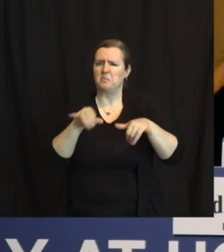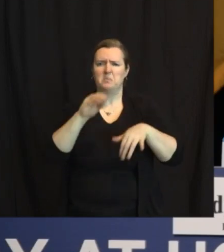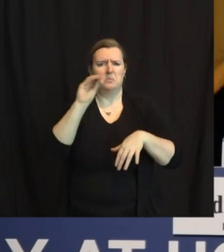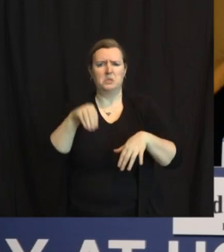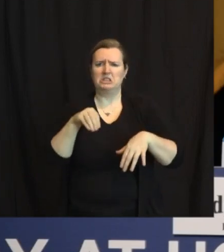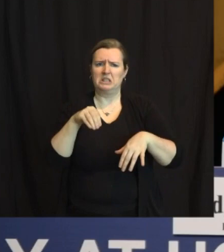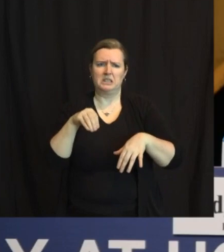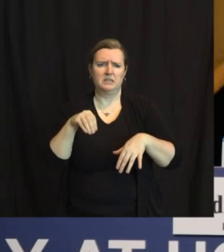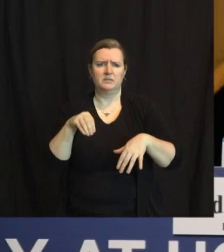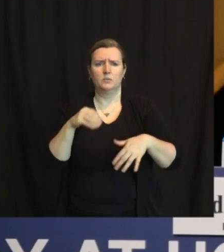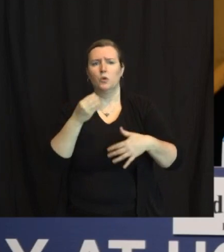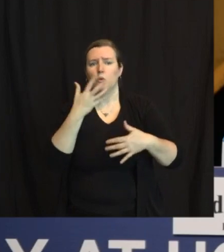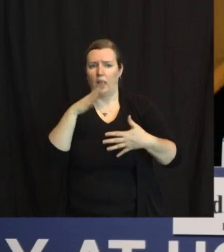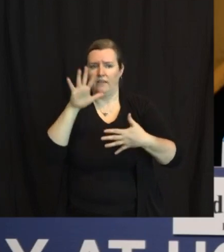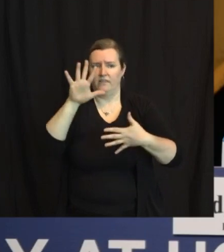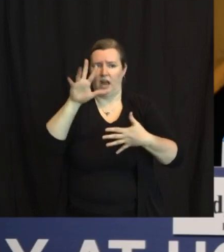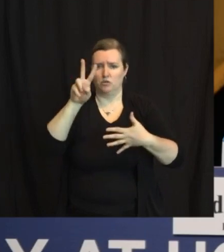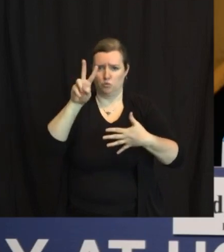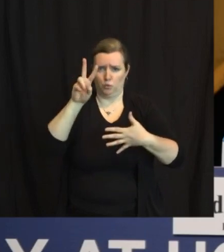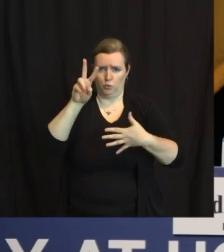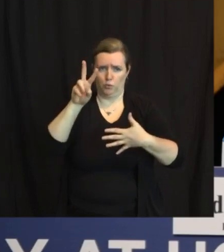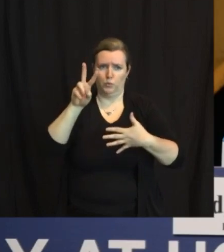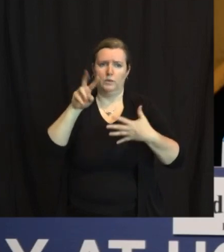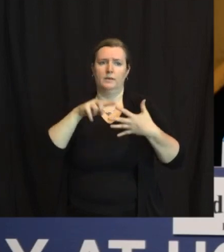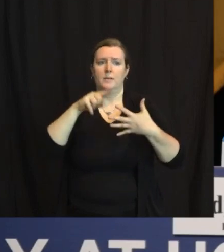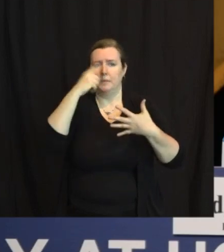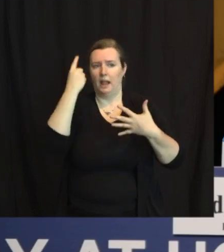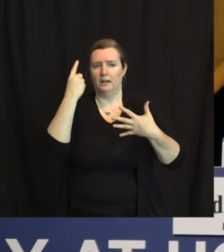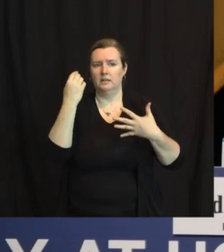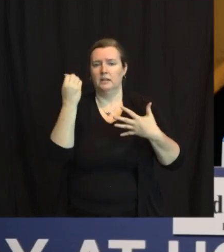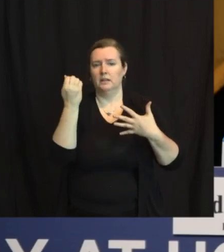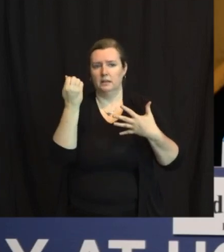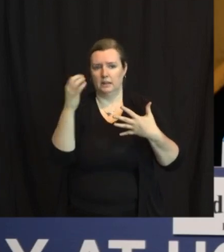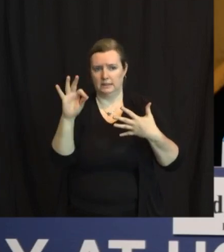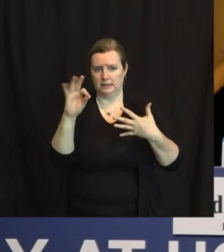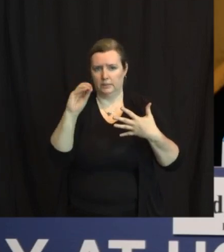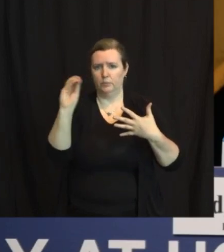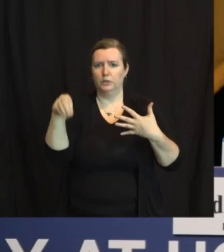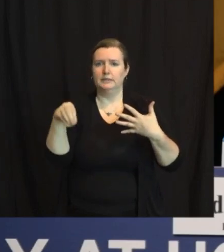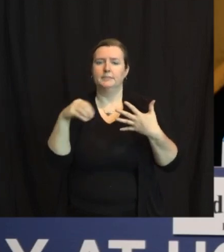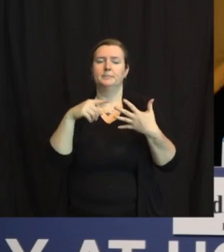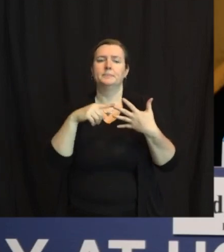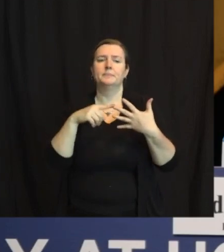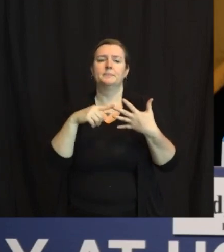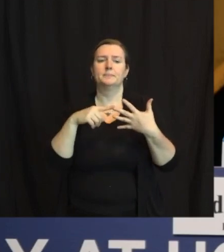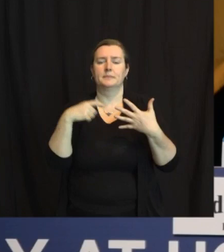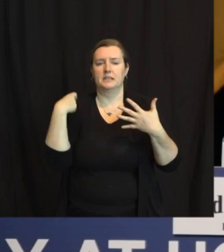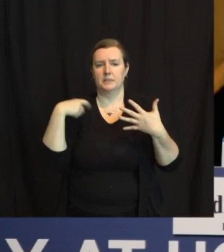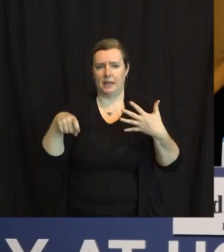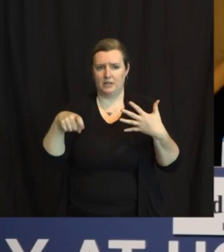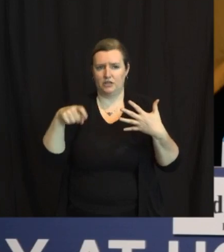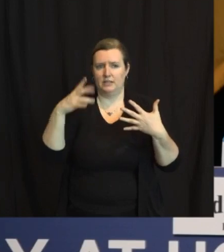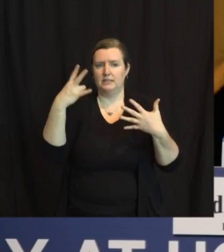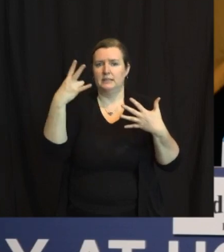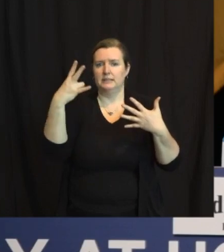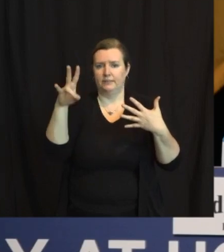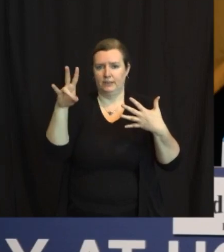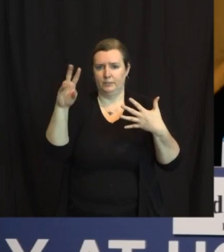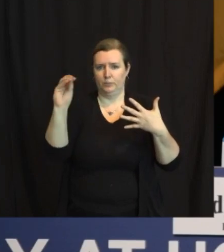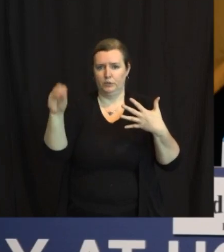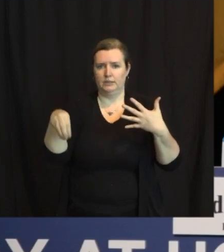White, 52.5%, Black, 19.3%, Hispanic,